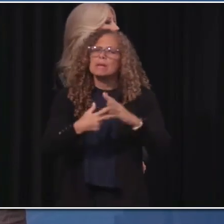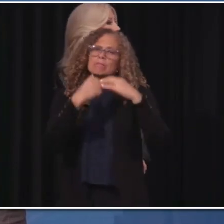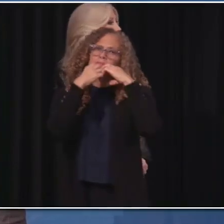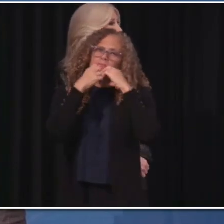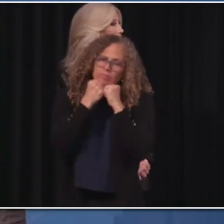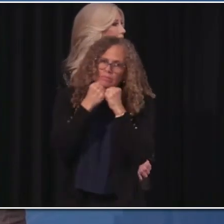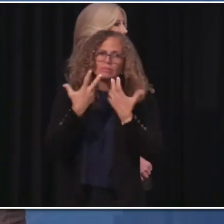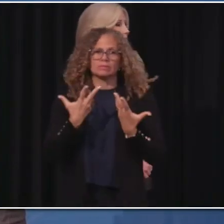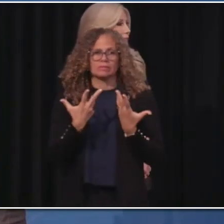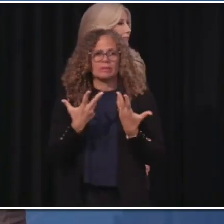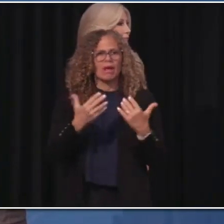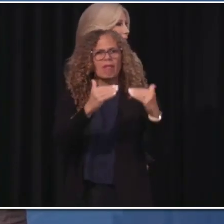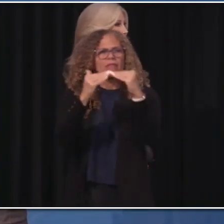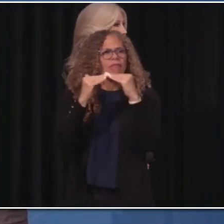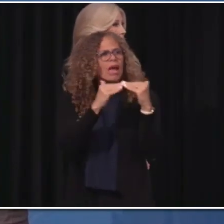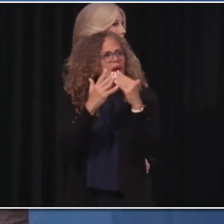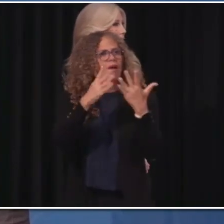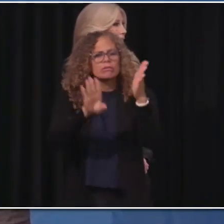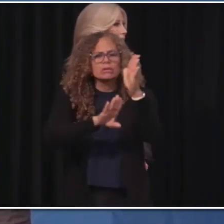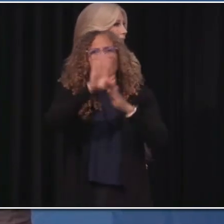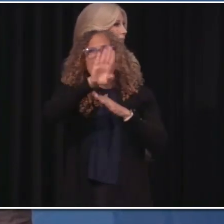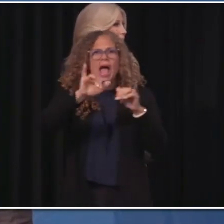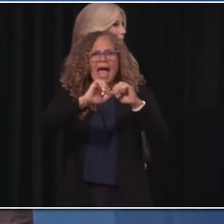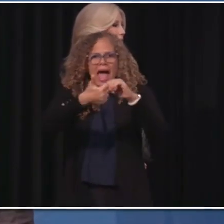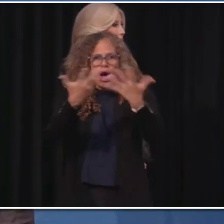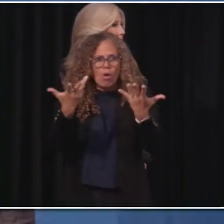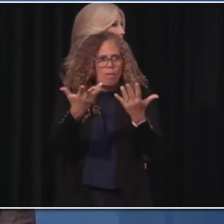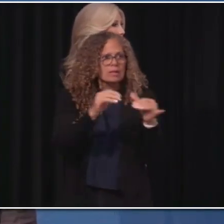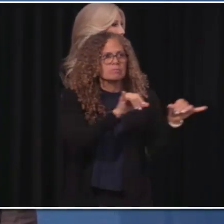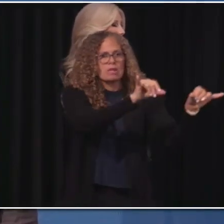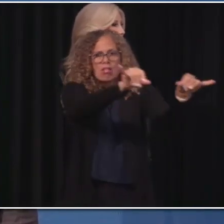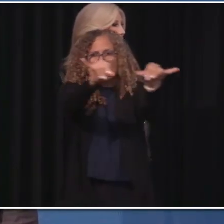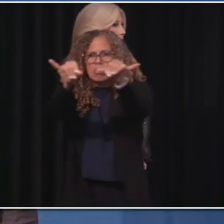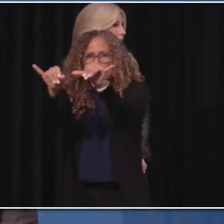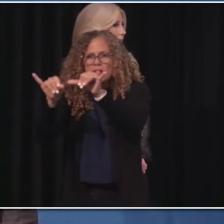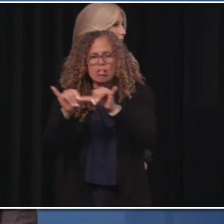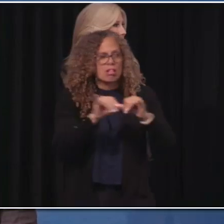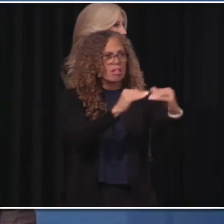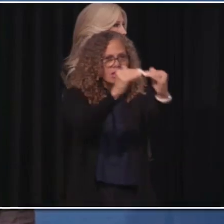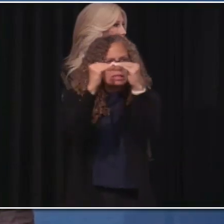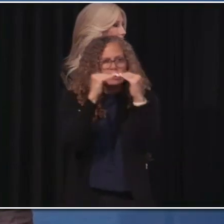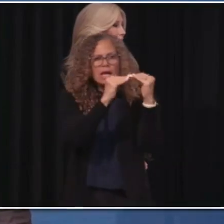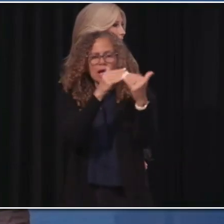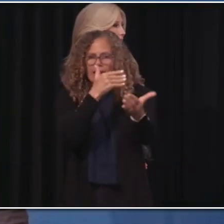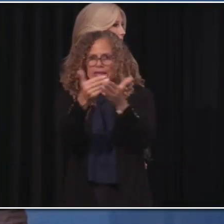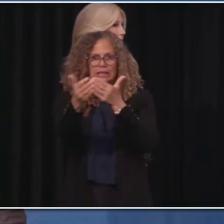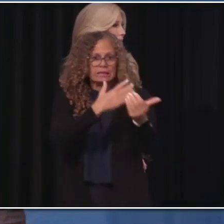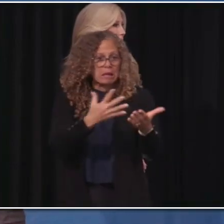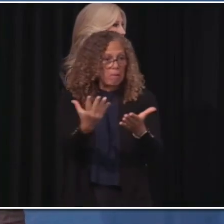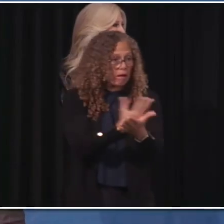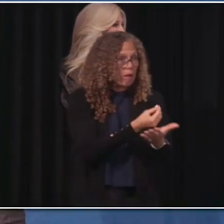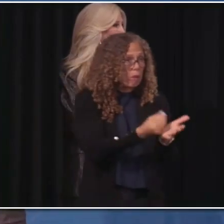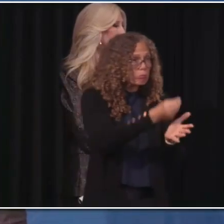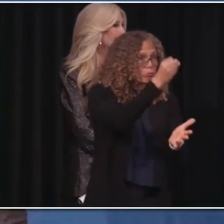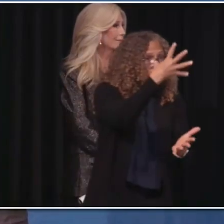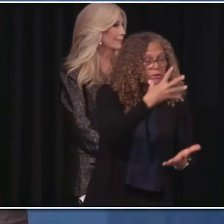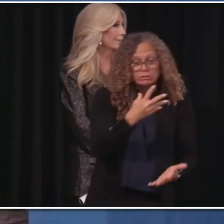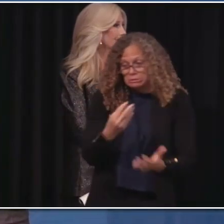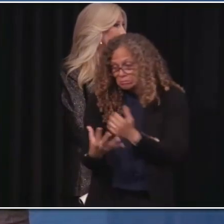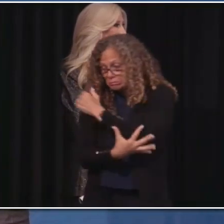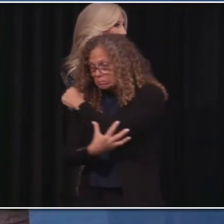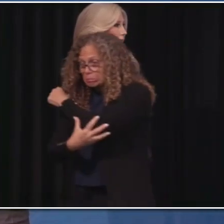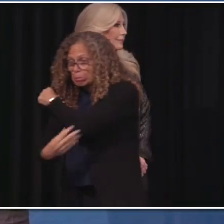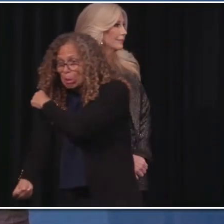and thriving community levels the playing field for all, regardless of backgrounds or income. And that